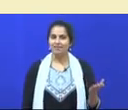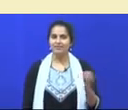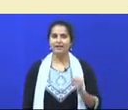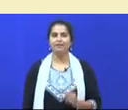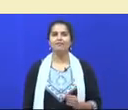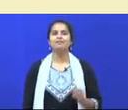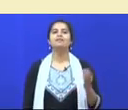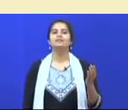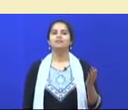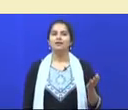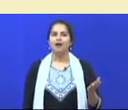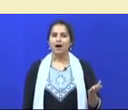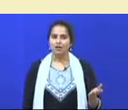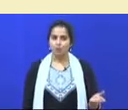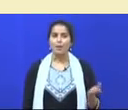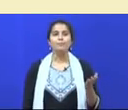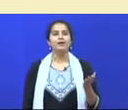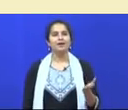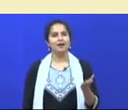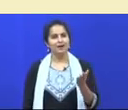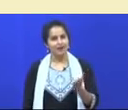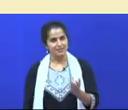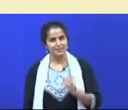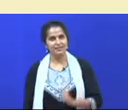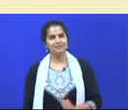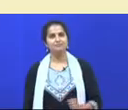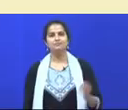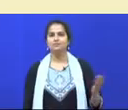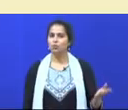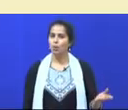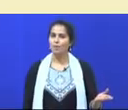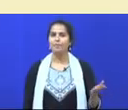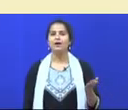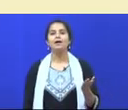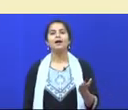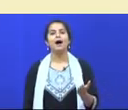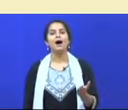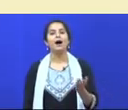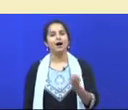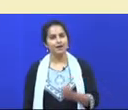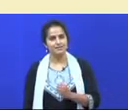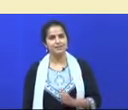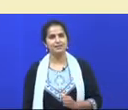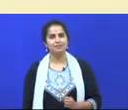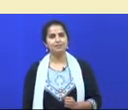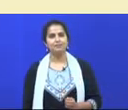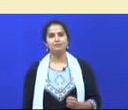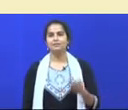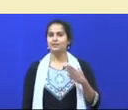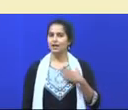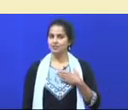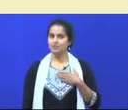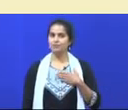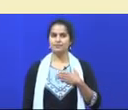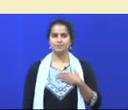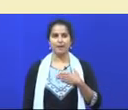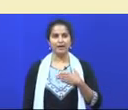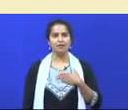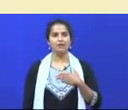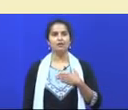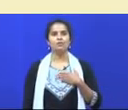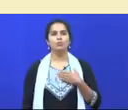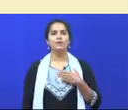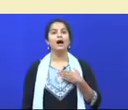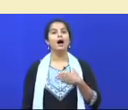And we have it there. Tvam kaha asi. Tvam ka asi. The answer if it's a